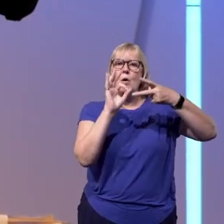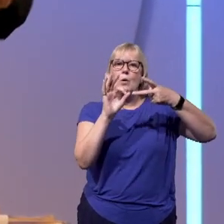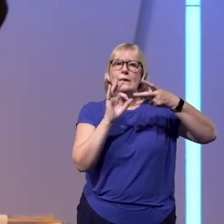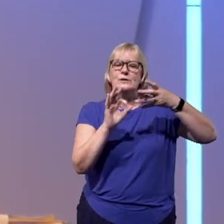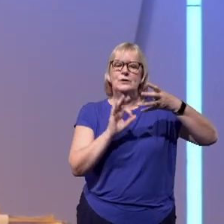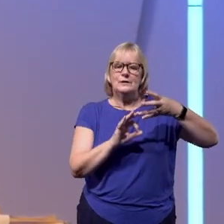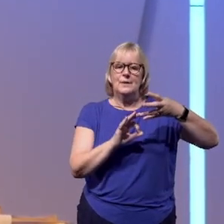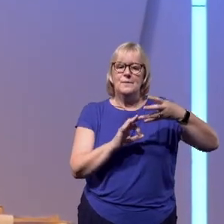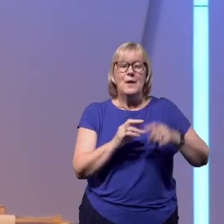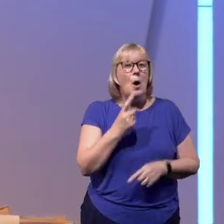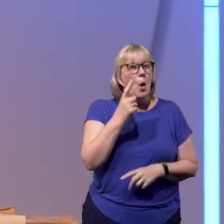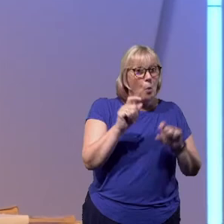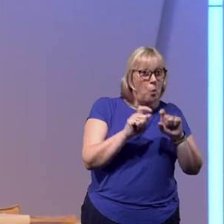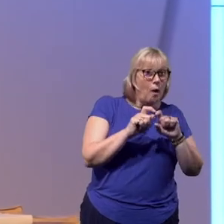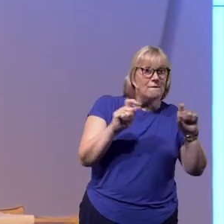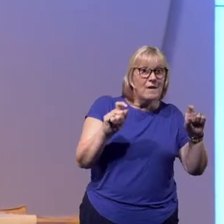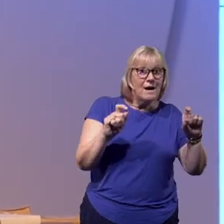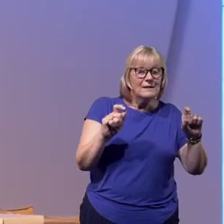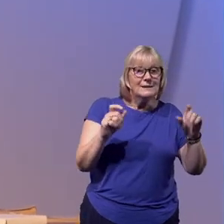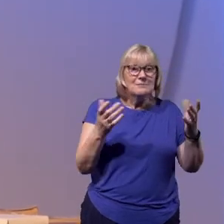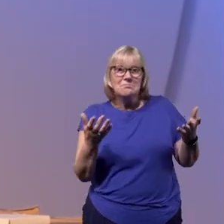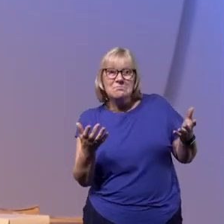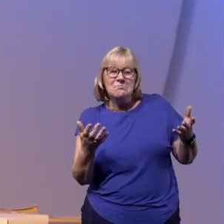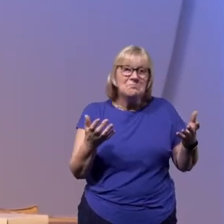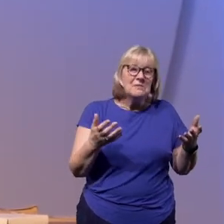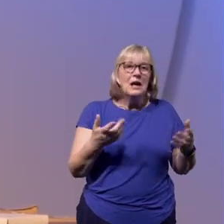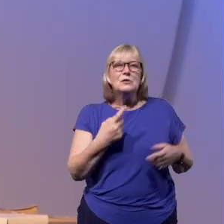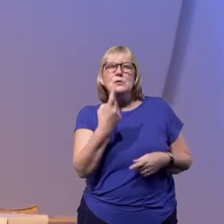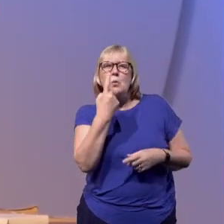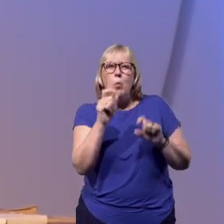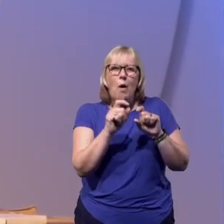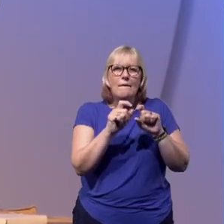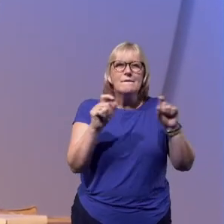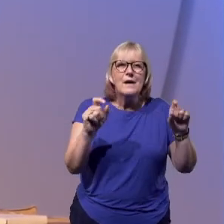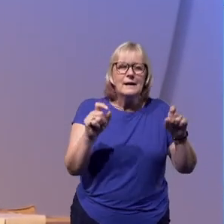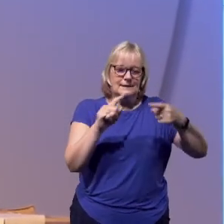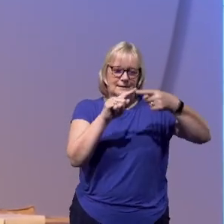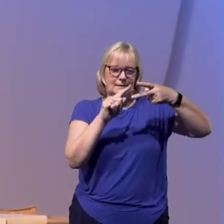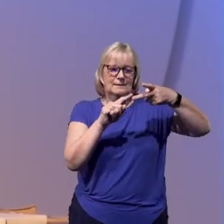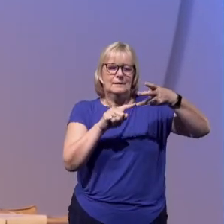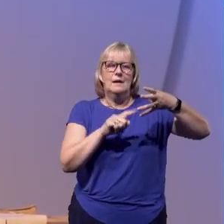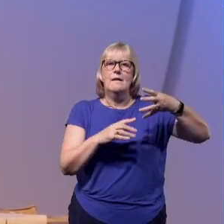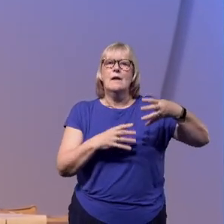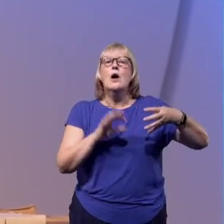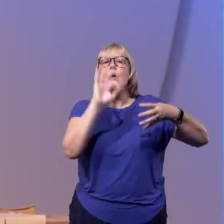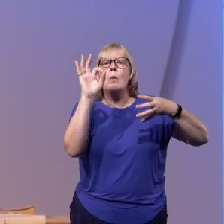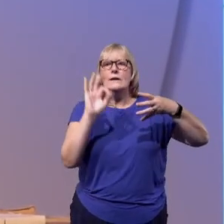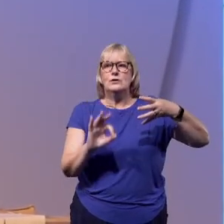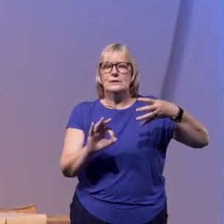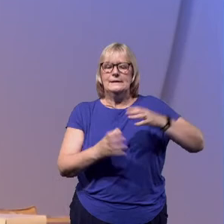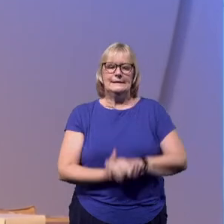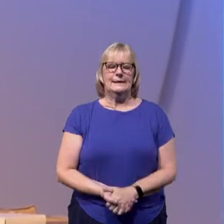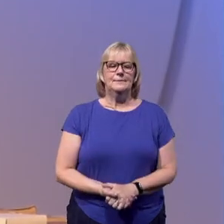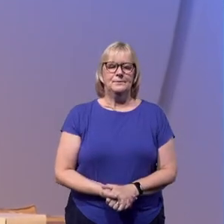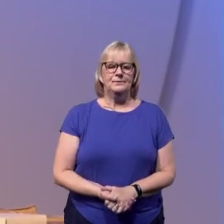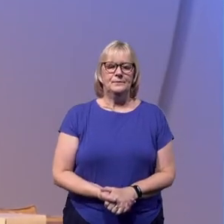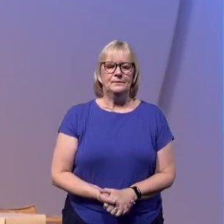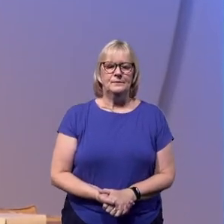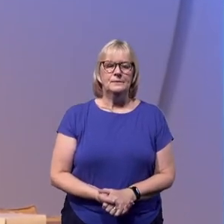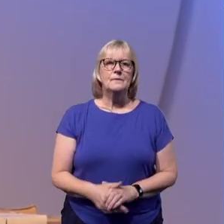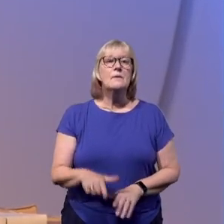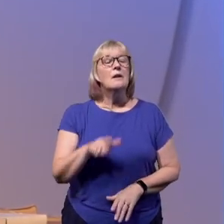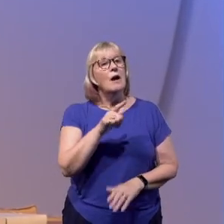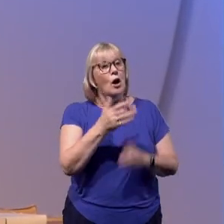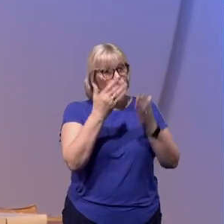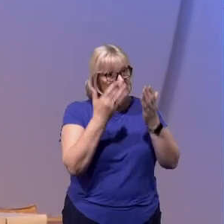I just show you one verse? Maybe I'm meeting up with them and I've got a minute, 2 minutes. Here are the four questions. The first question I ask is this: what's your view of